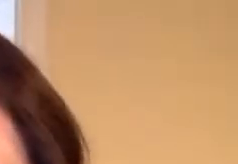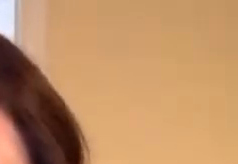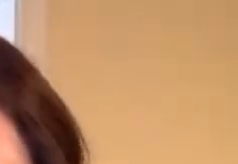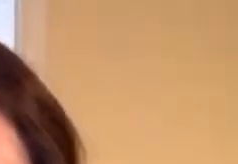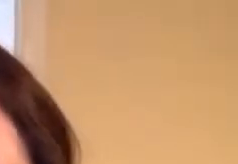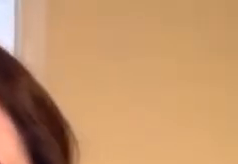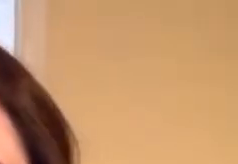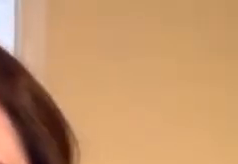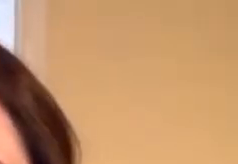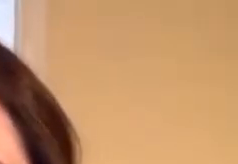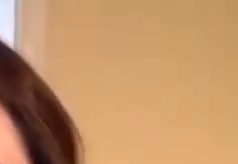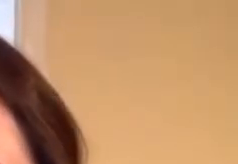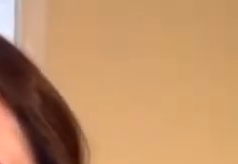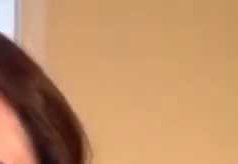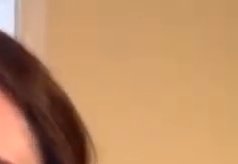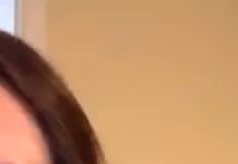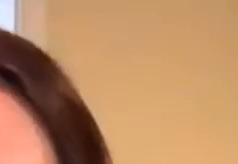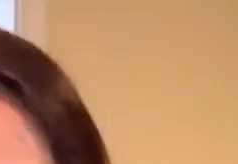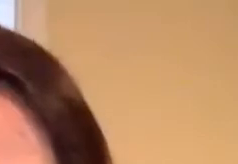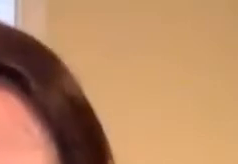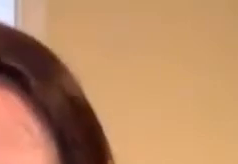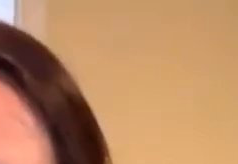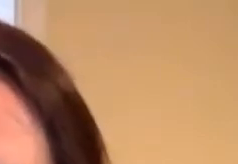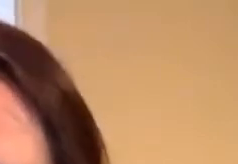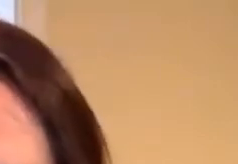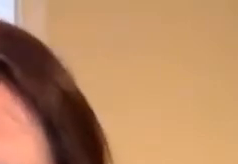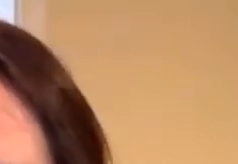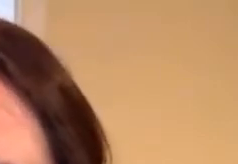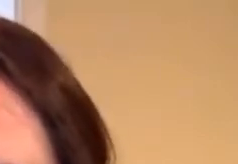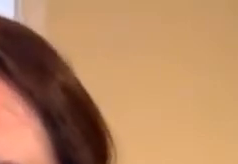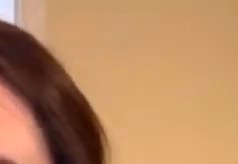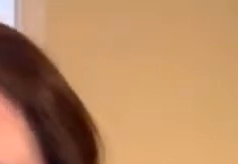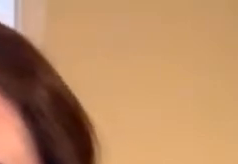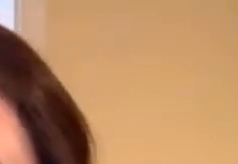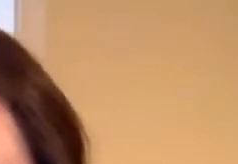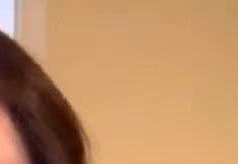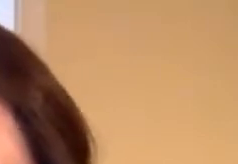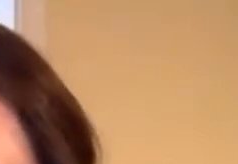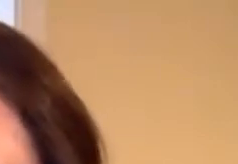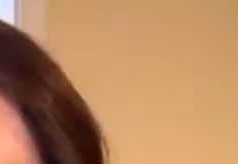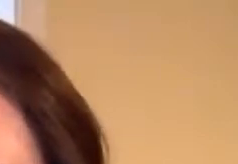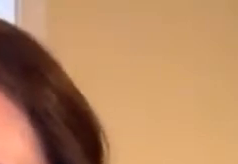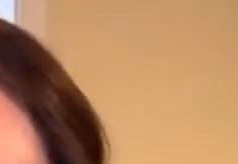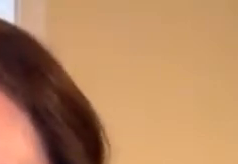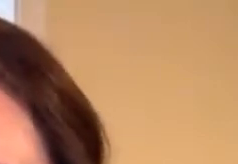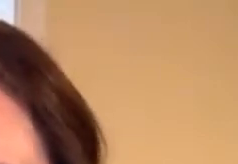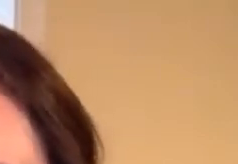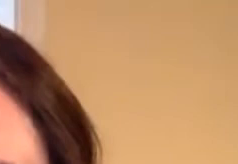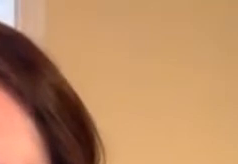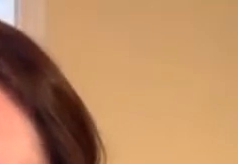Adult Ministry here in the Archdiocese of Washington. Before we begin, we are pleased to have graduates from Gallaudet University join us